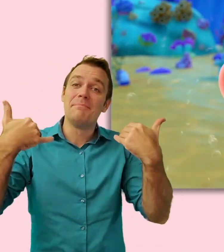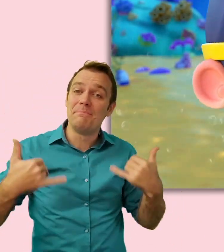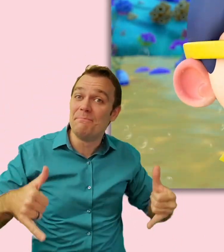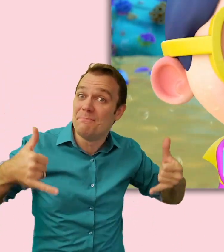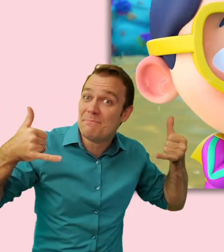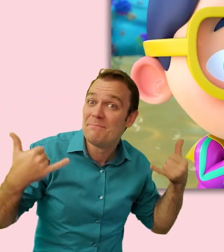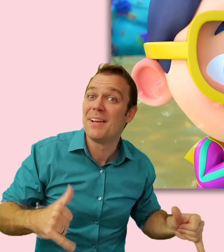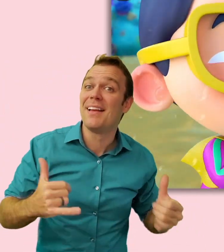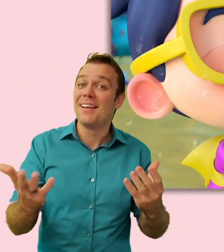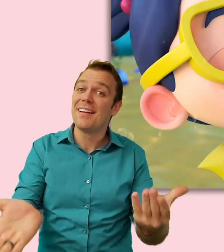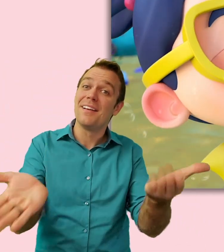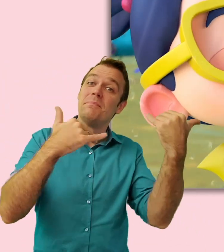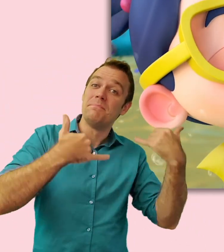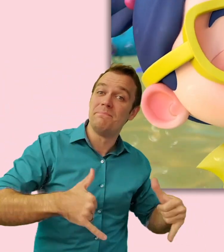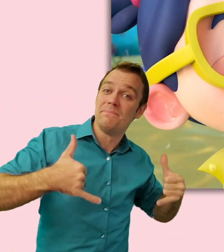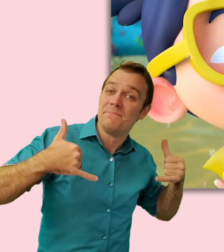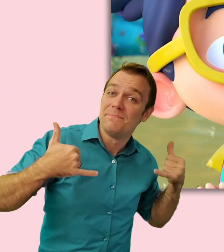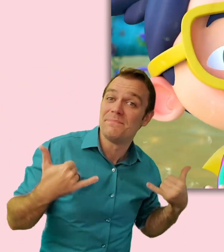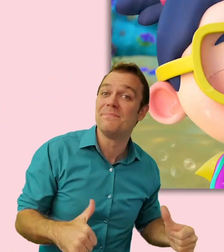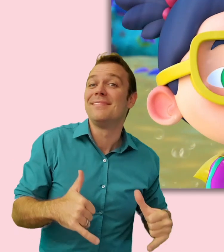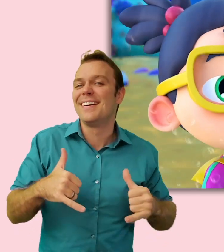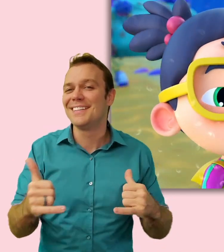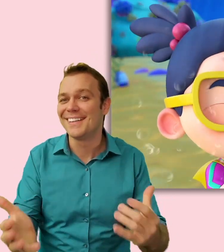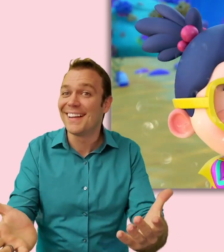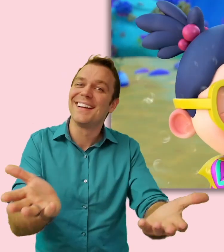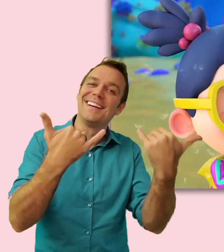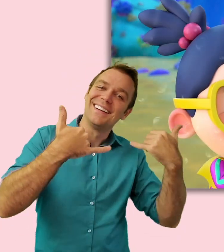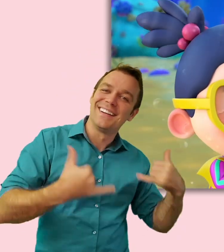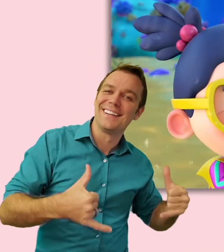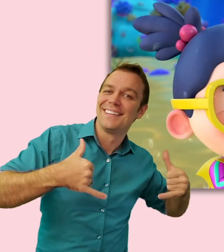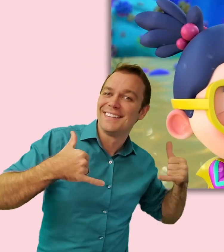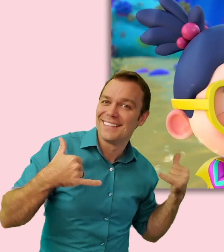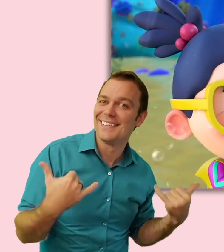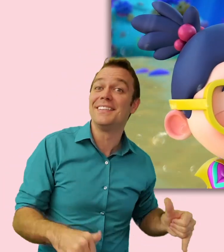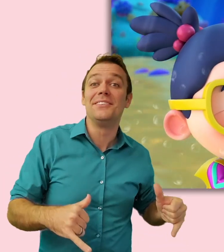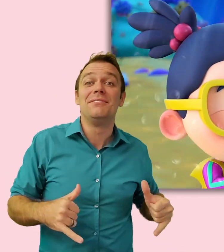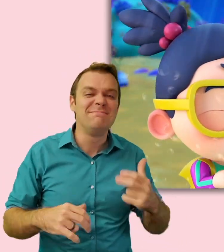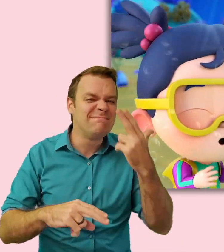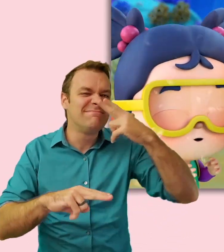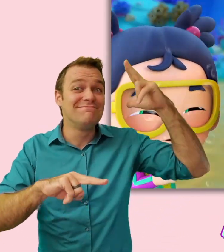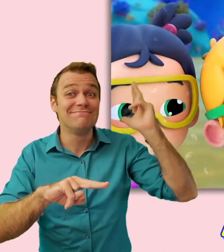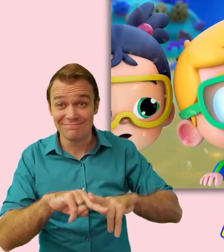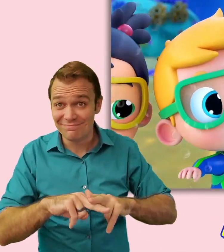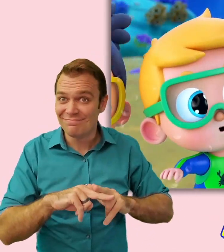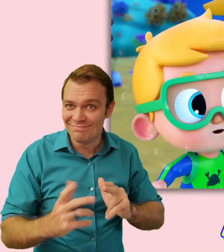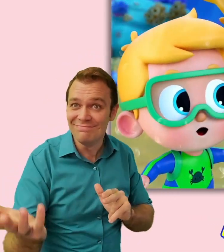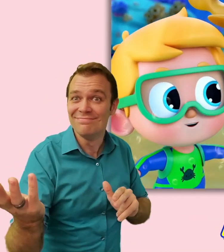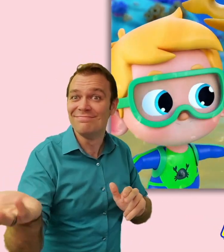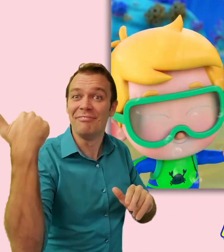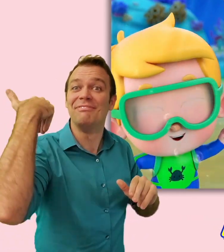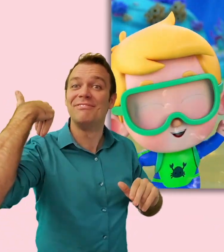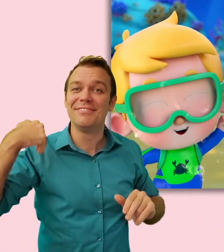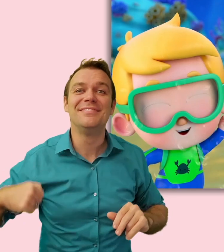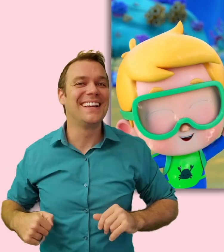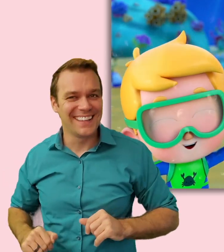go play do do do do do. Let's go play do do do do do. Let's go play do do do do do and have some